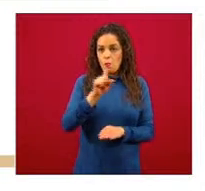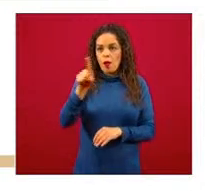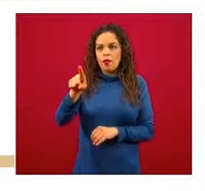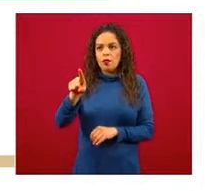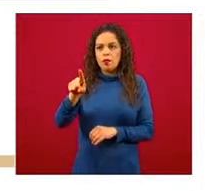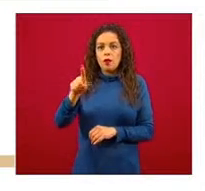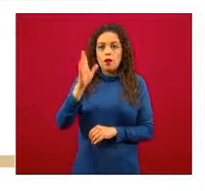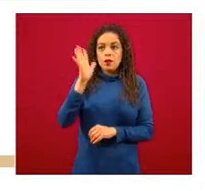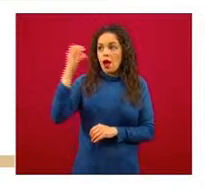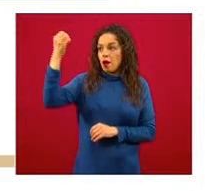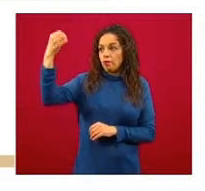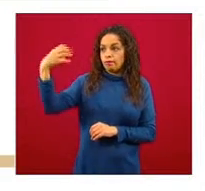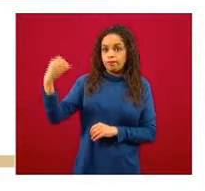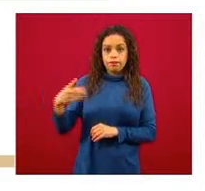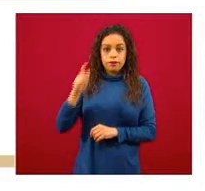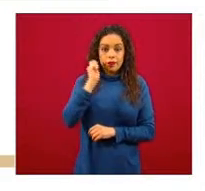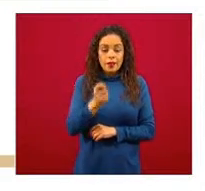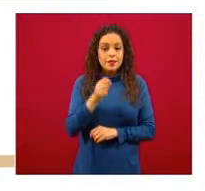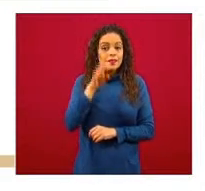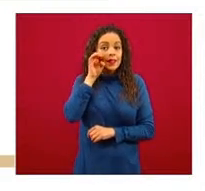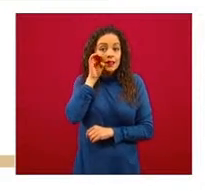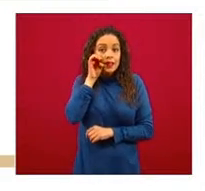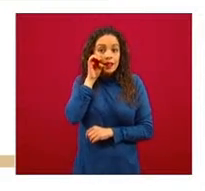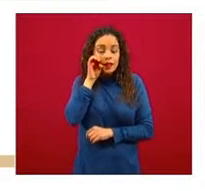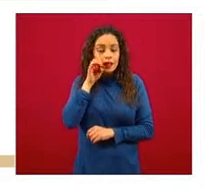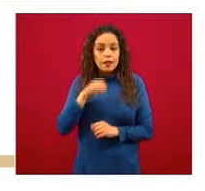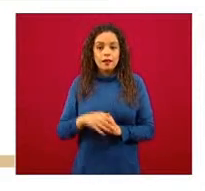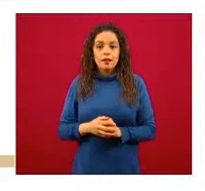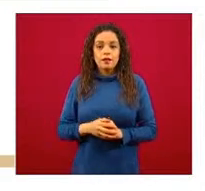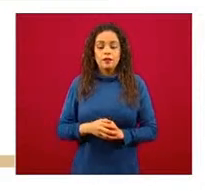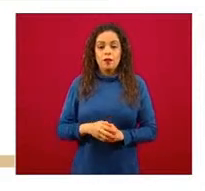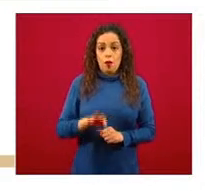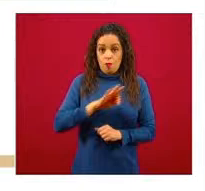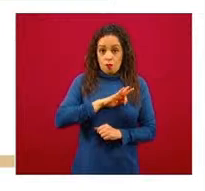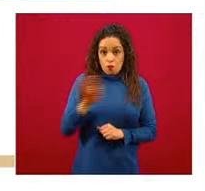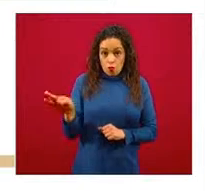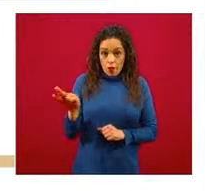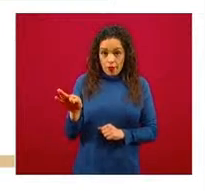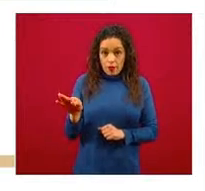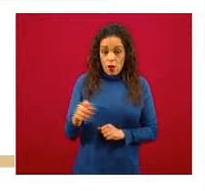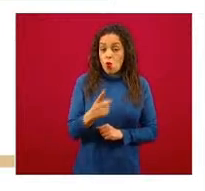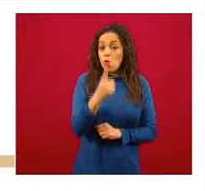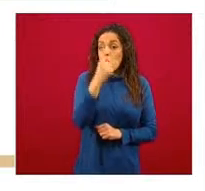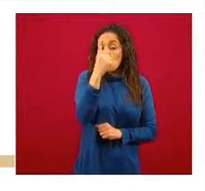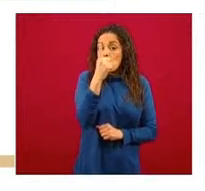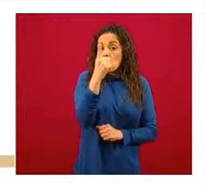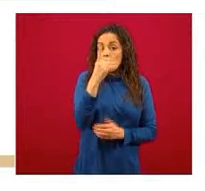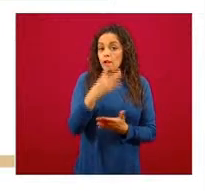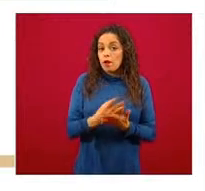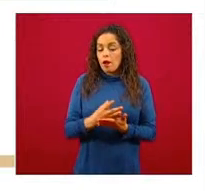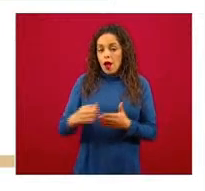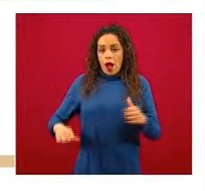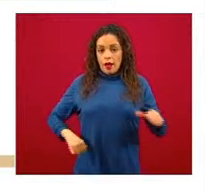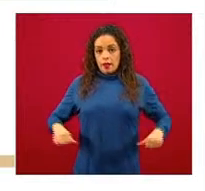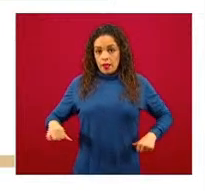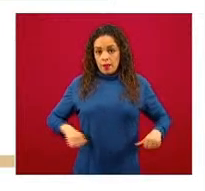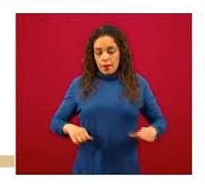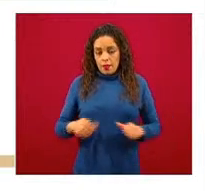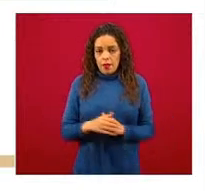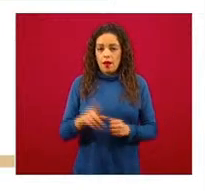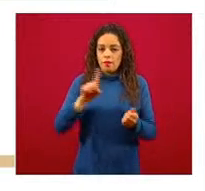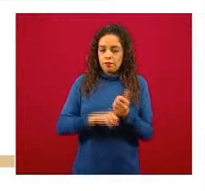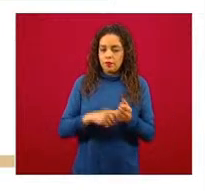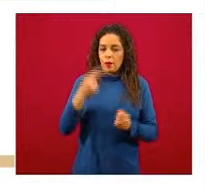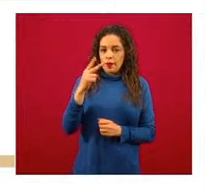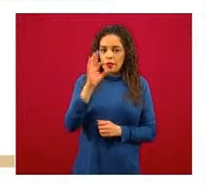as the different states move on to a lower risk, or when they move on to the orange light, more